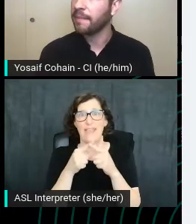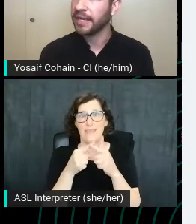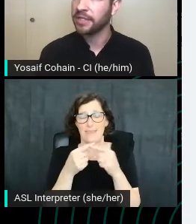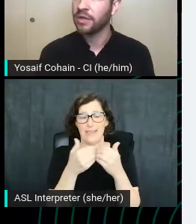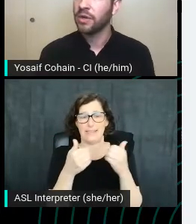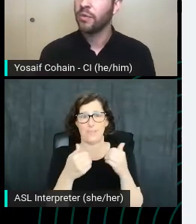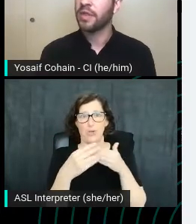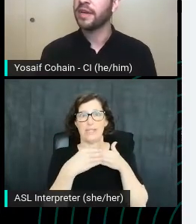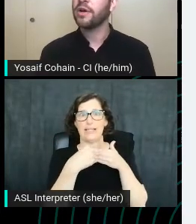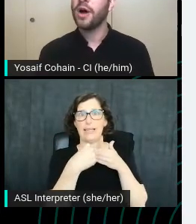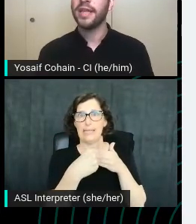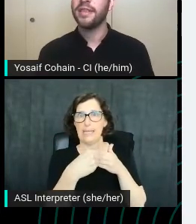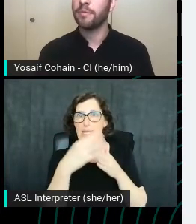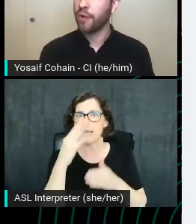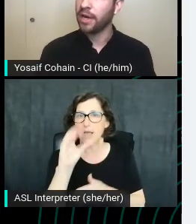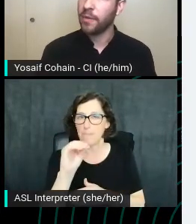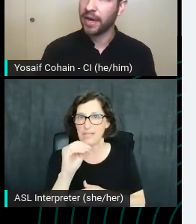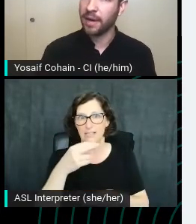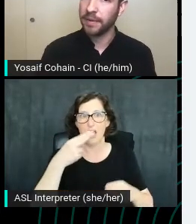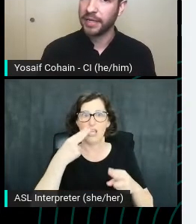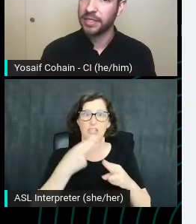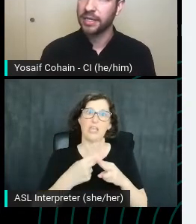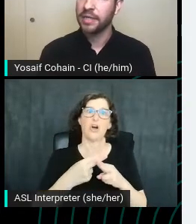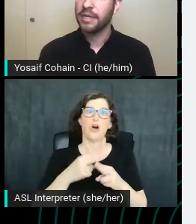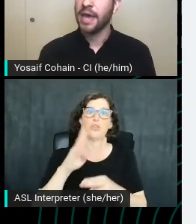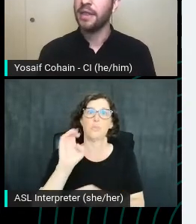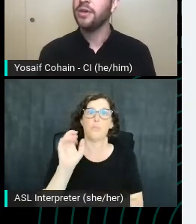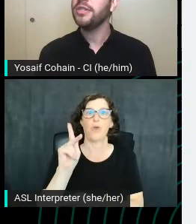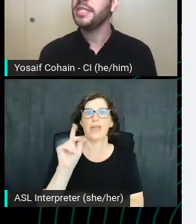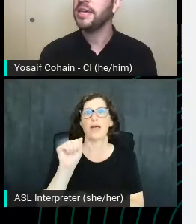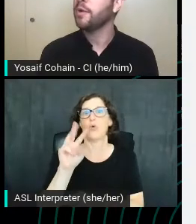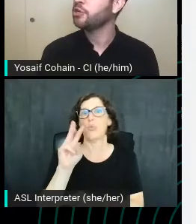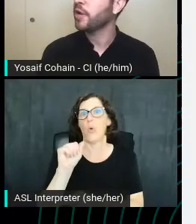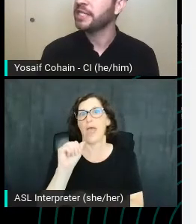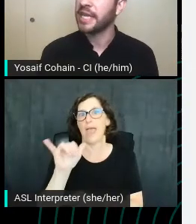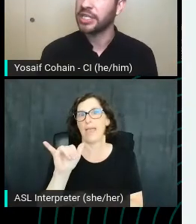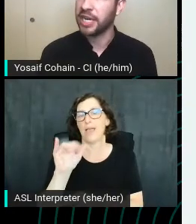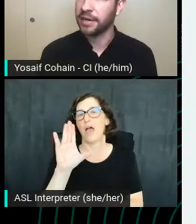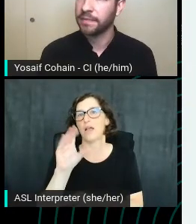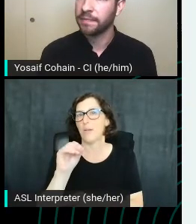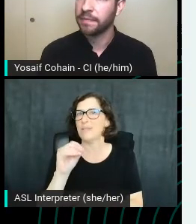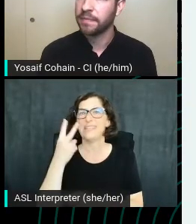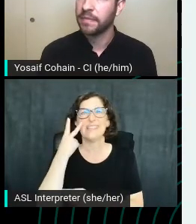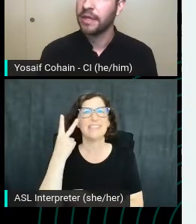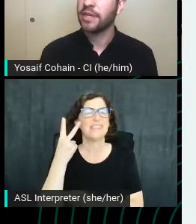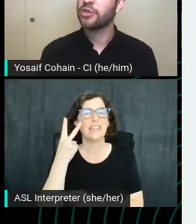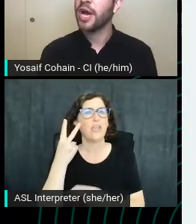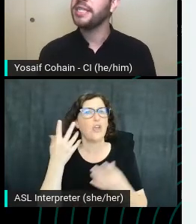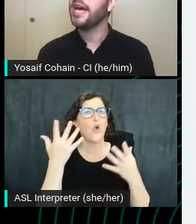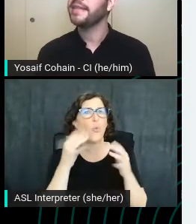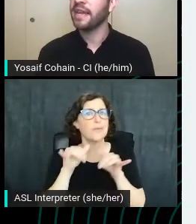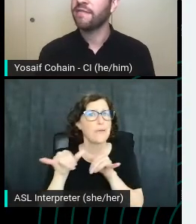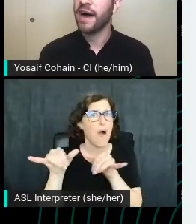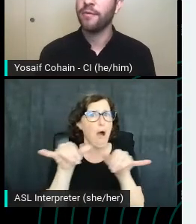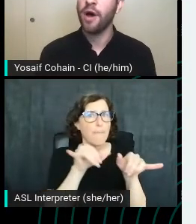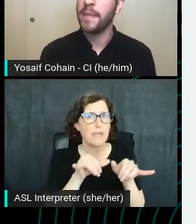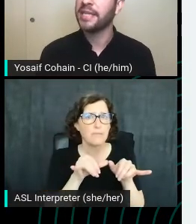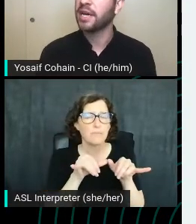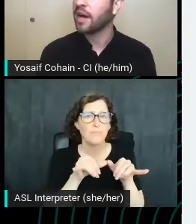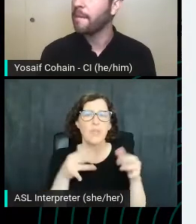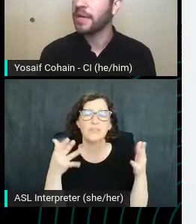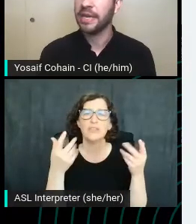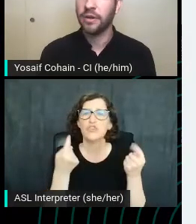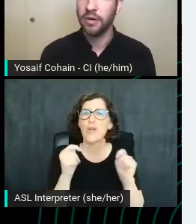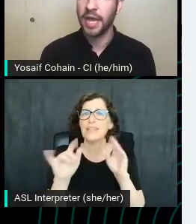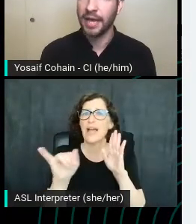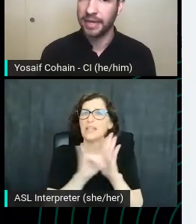leading companies, what they're calling the breakaway companies, and look to see what traits they share. They're trying to identify what makes